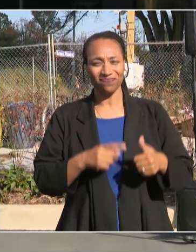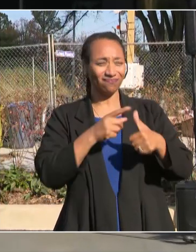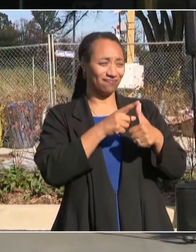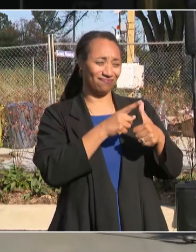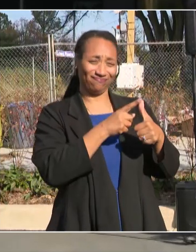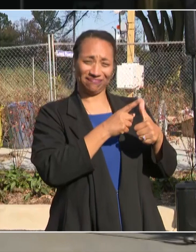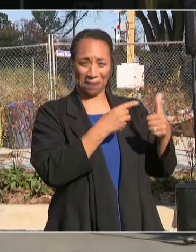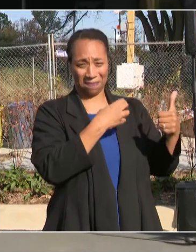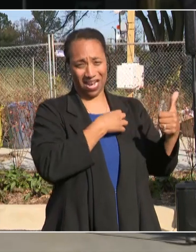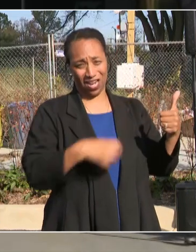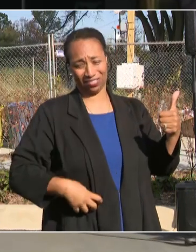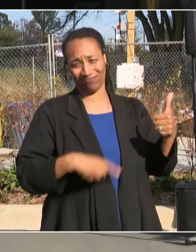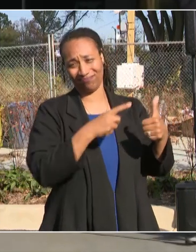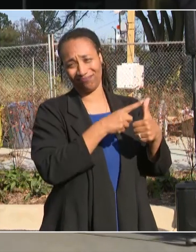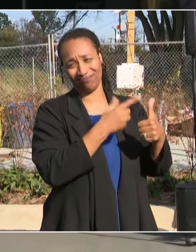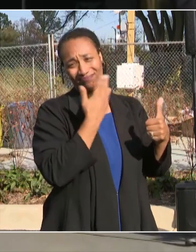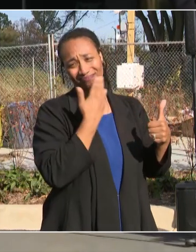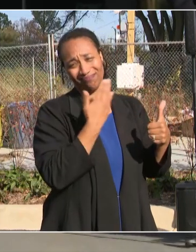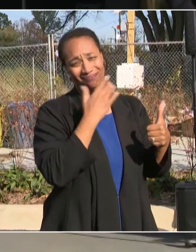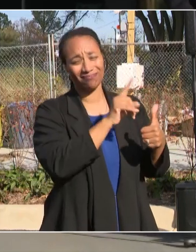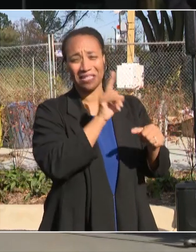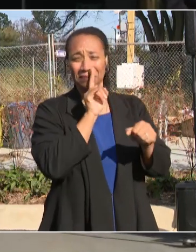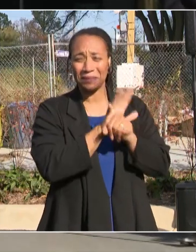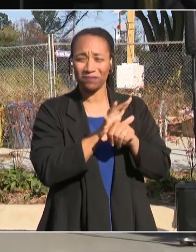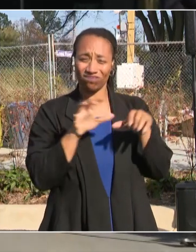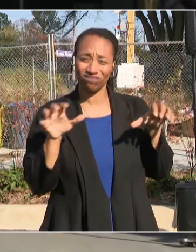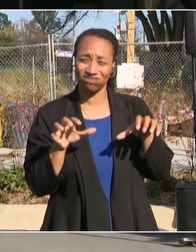her commitment to affordable housing throughout the city of Washington, D.C.